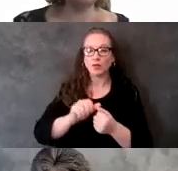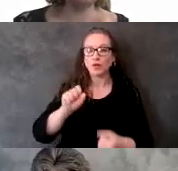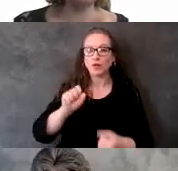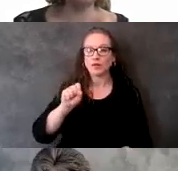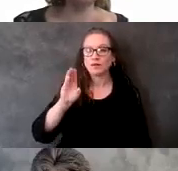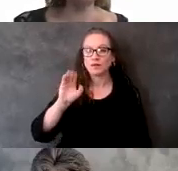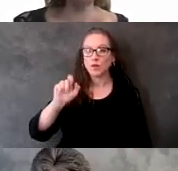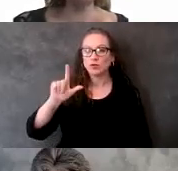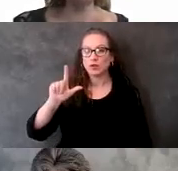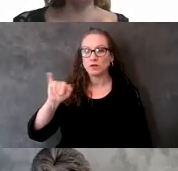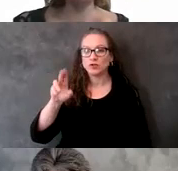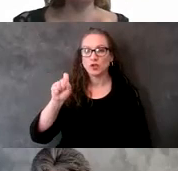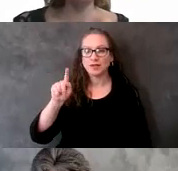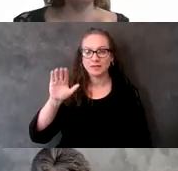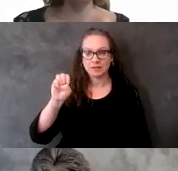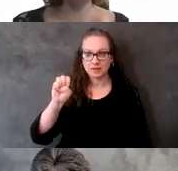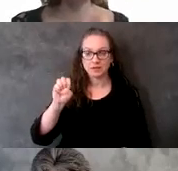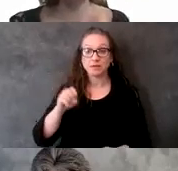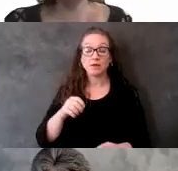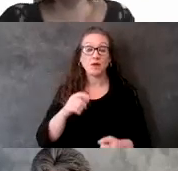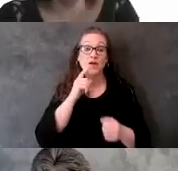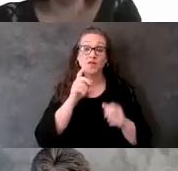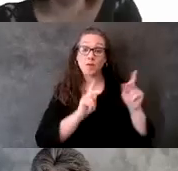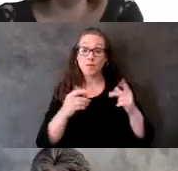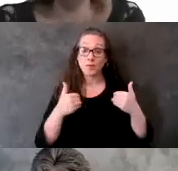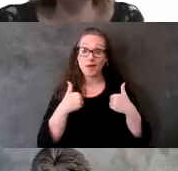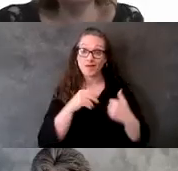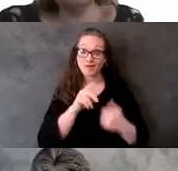disabilities, environmental justice means being